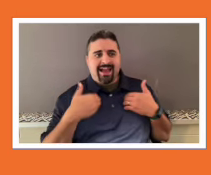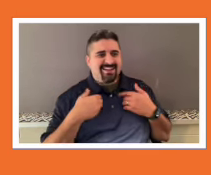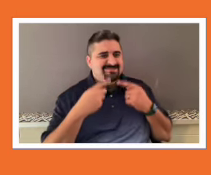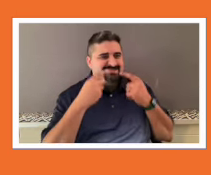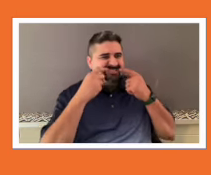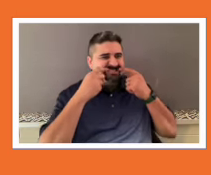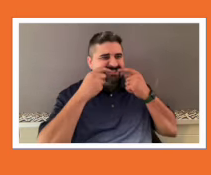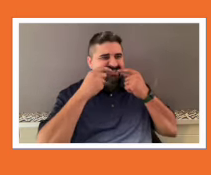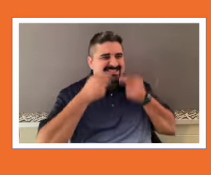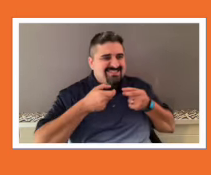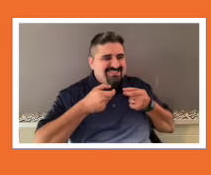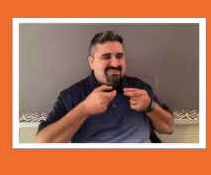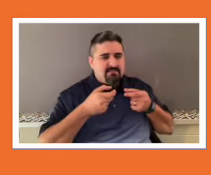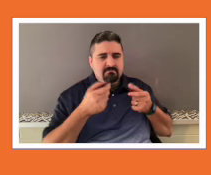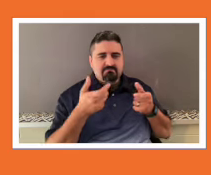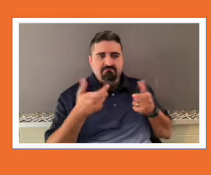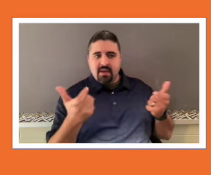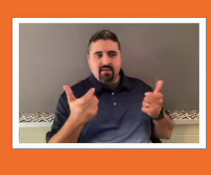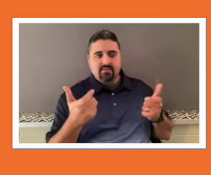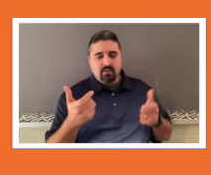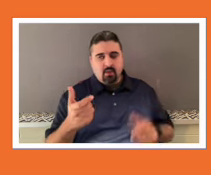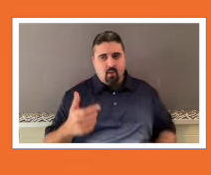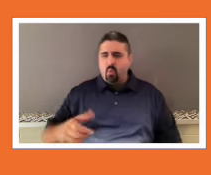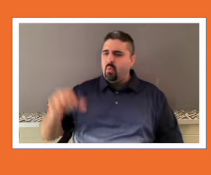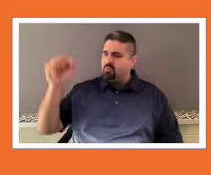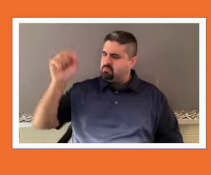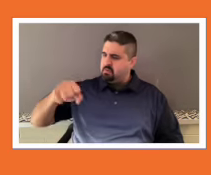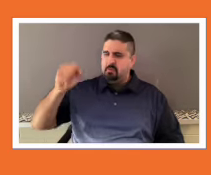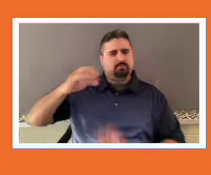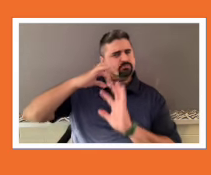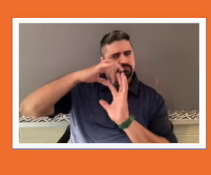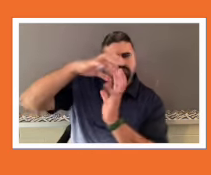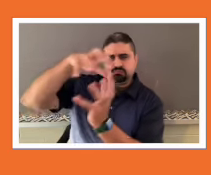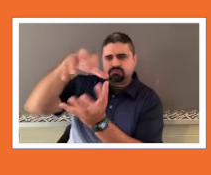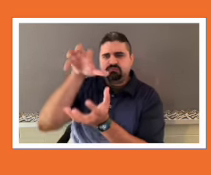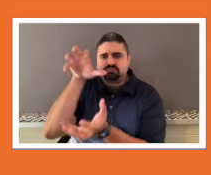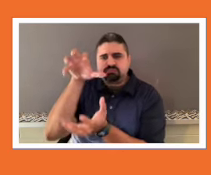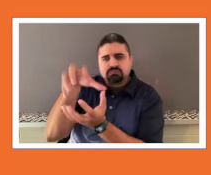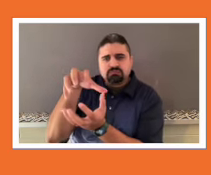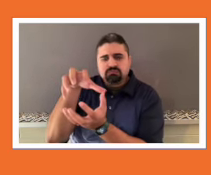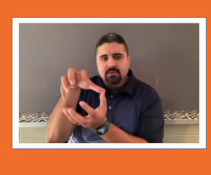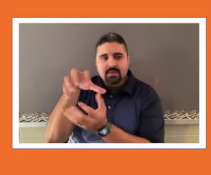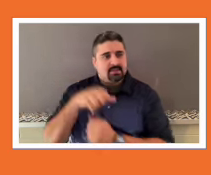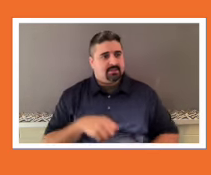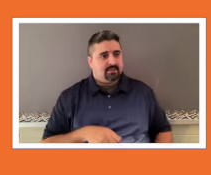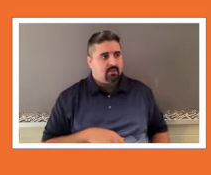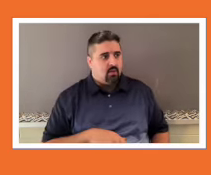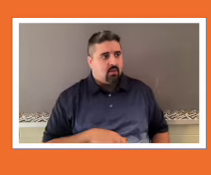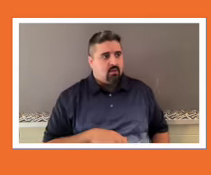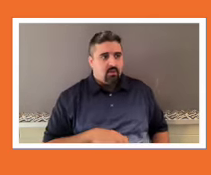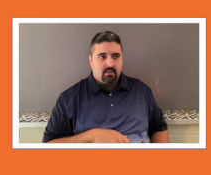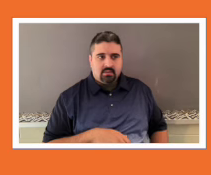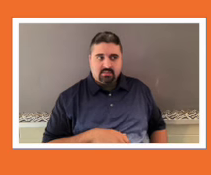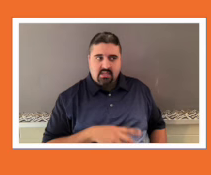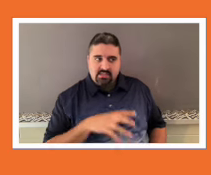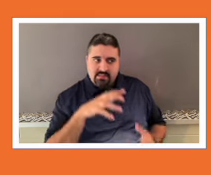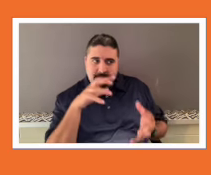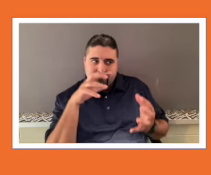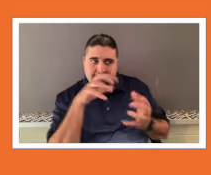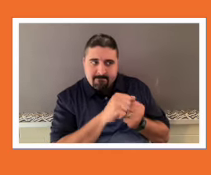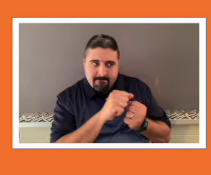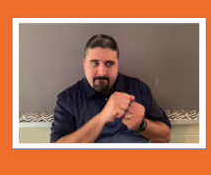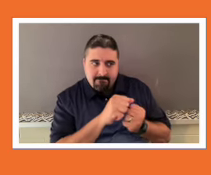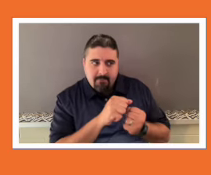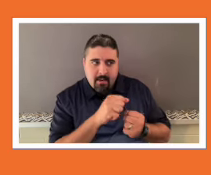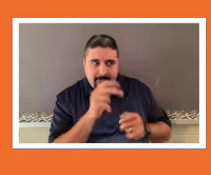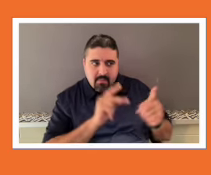have big teeth? I asked. Very big, Annie said. Does he